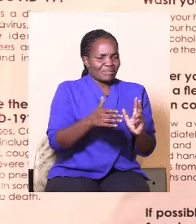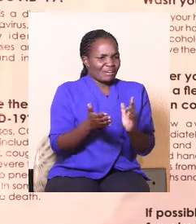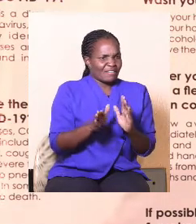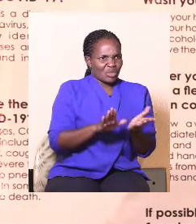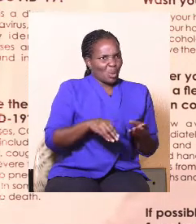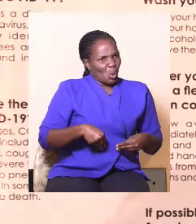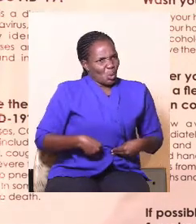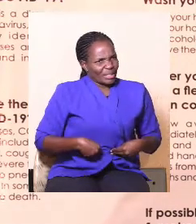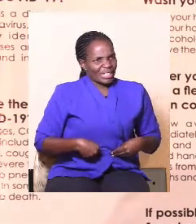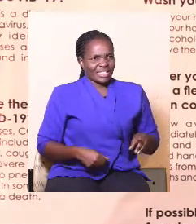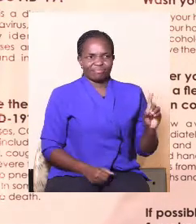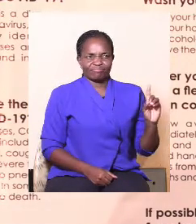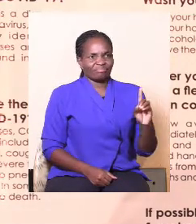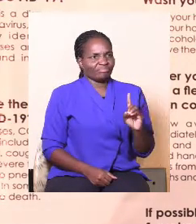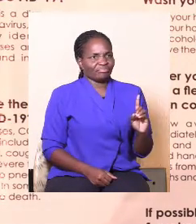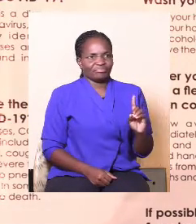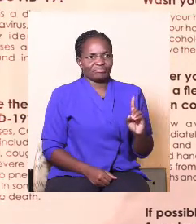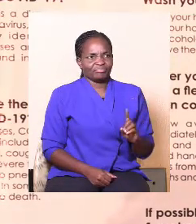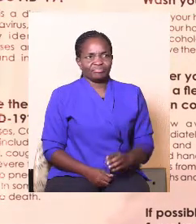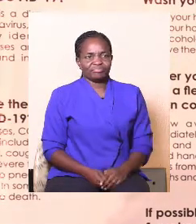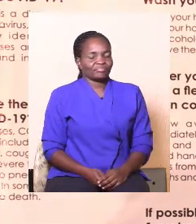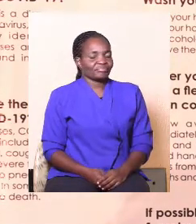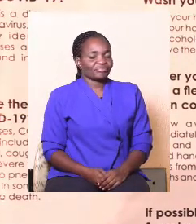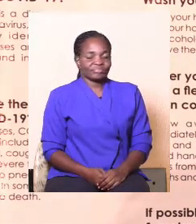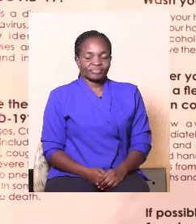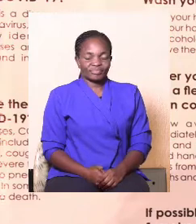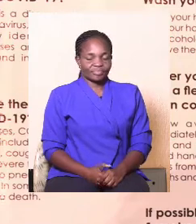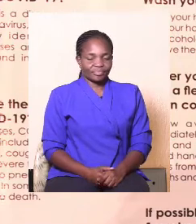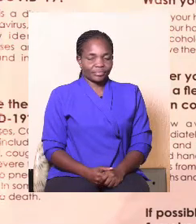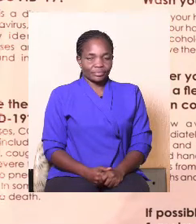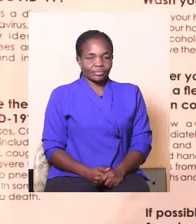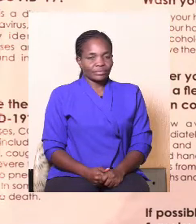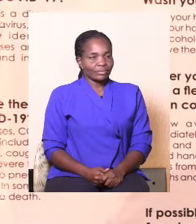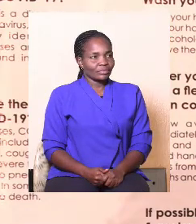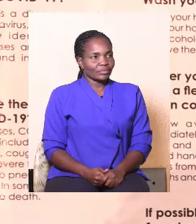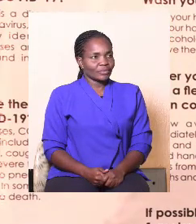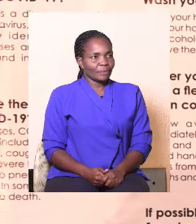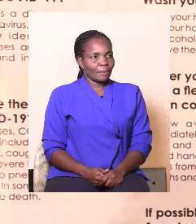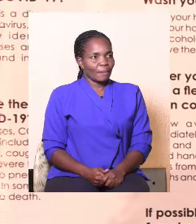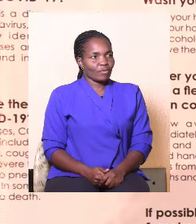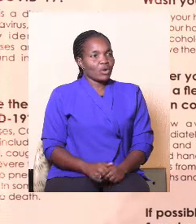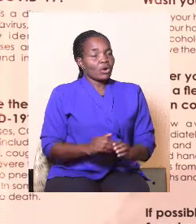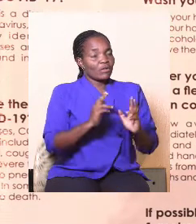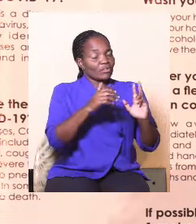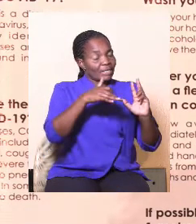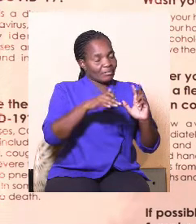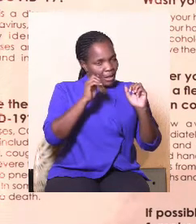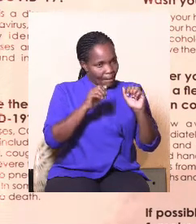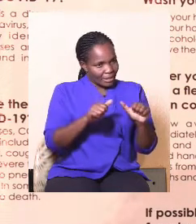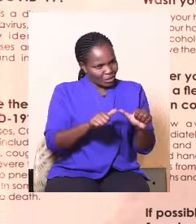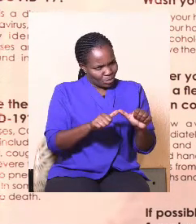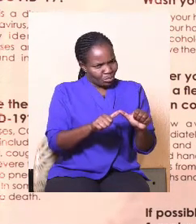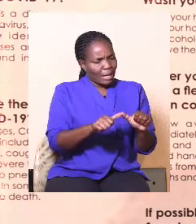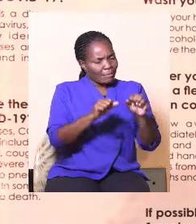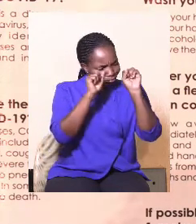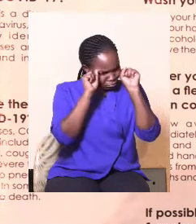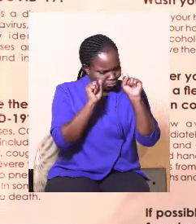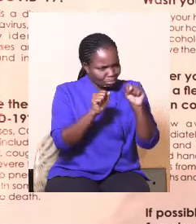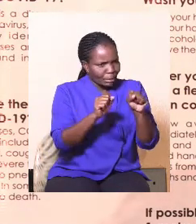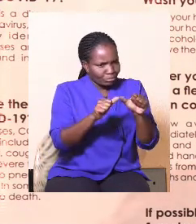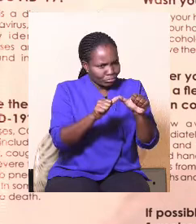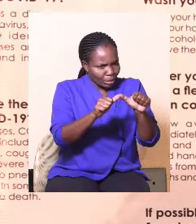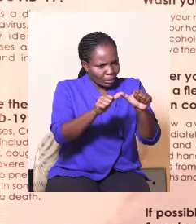die because we're trying to fight COVID-19. We want Namibians to be able to